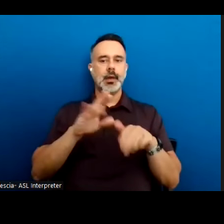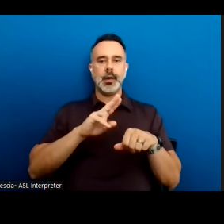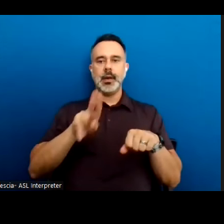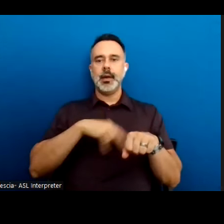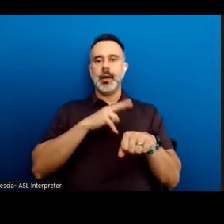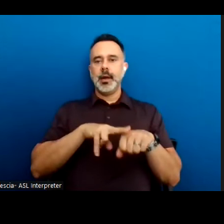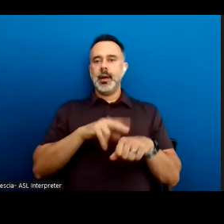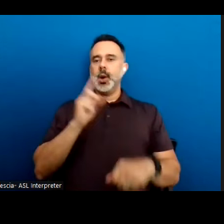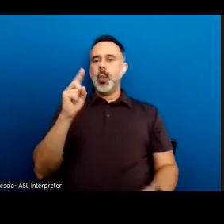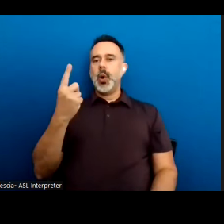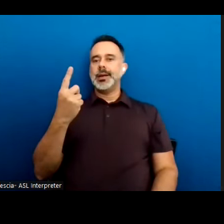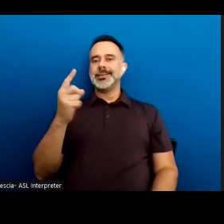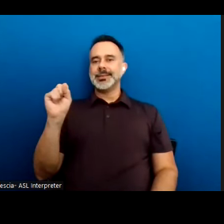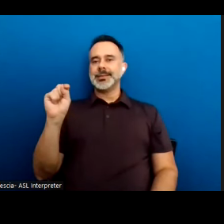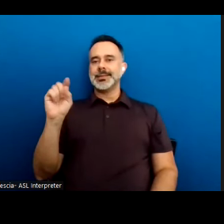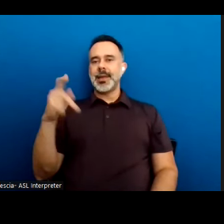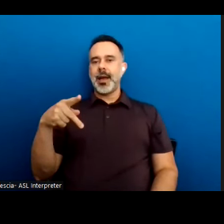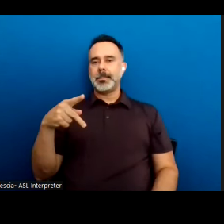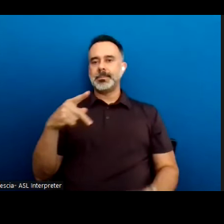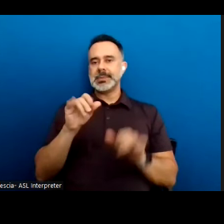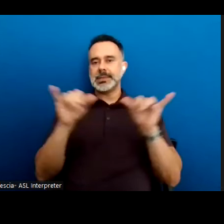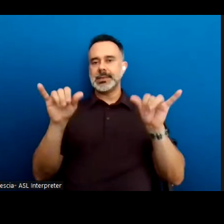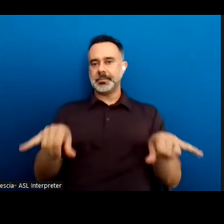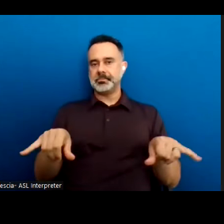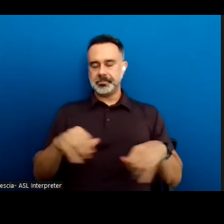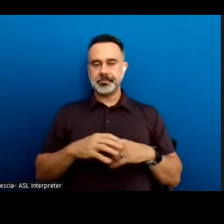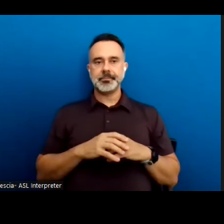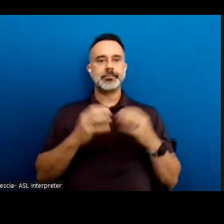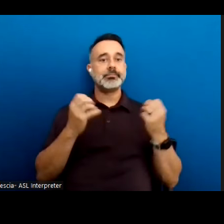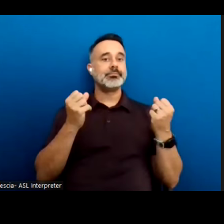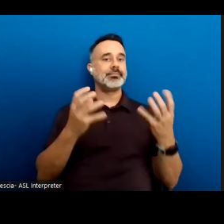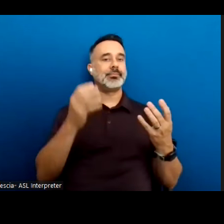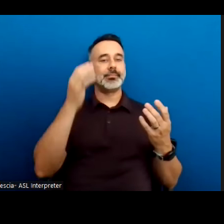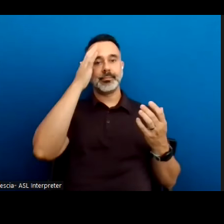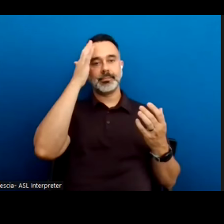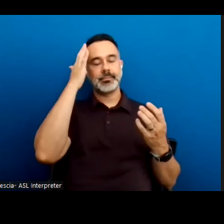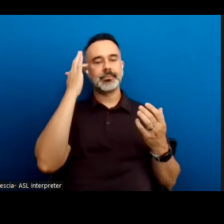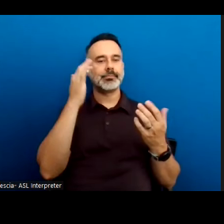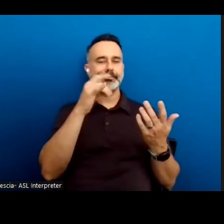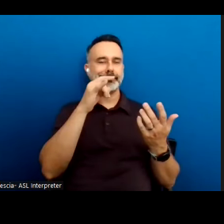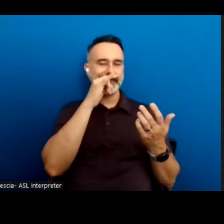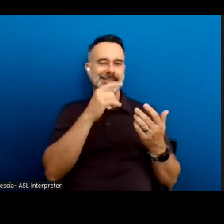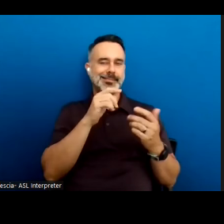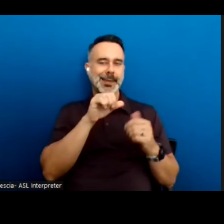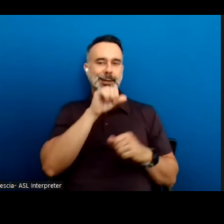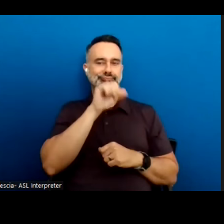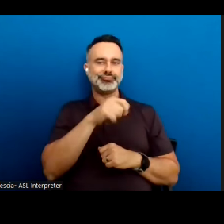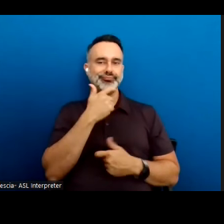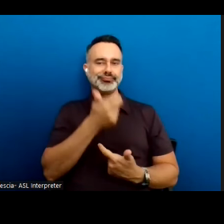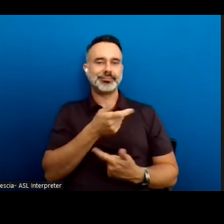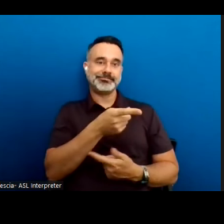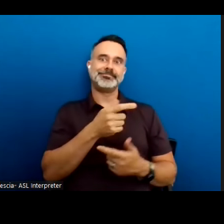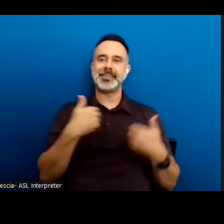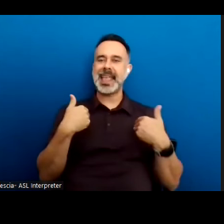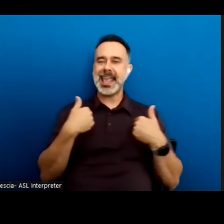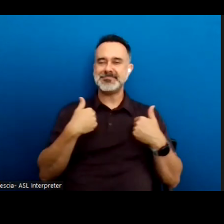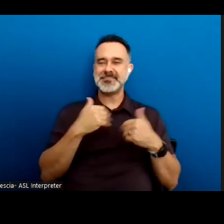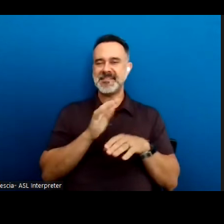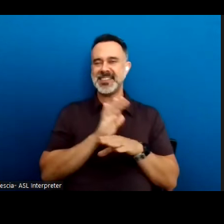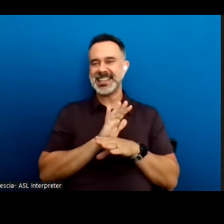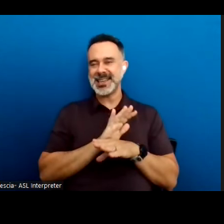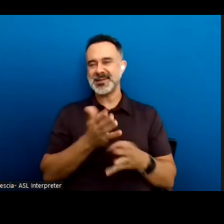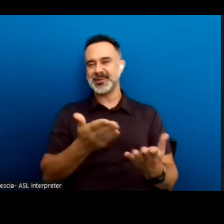one-stop system. So the kids always, of course, always enjoy. Here's another animal video, right?